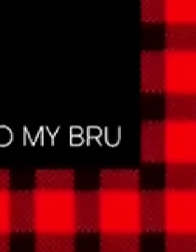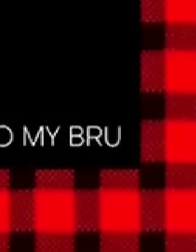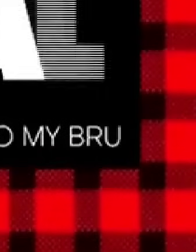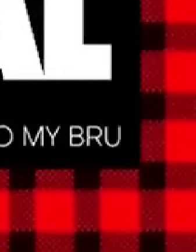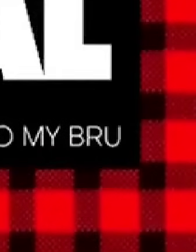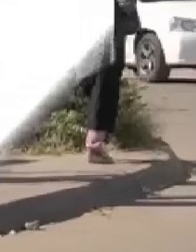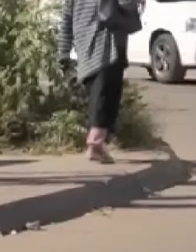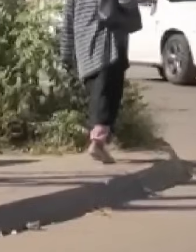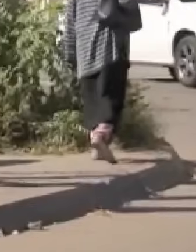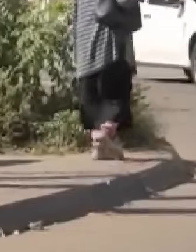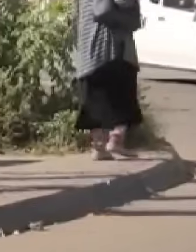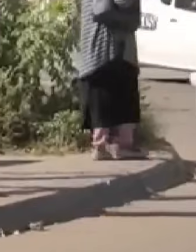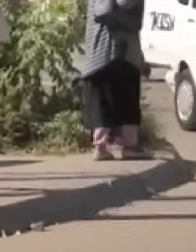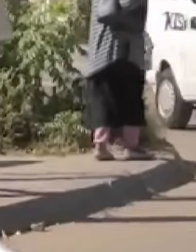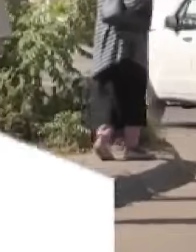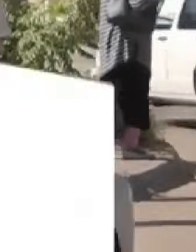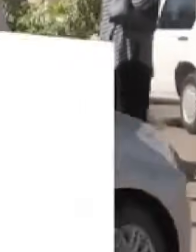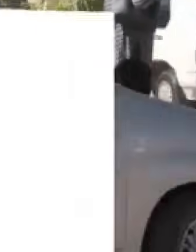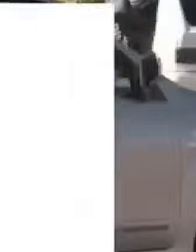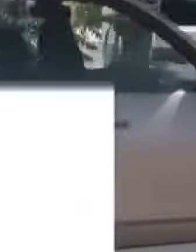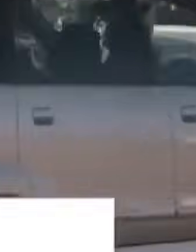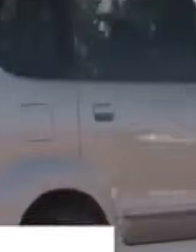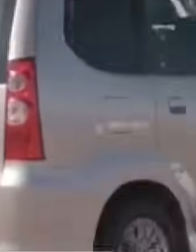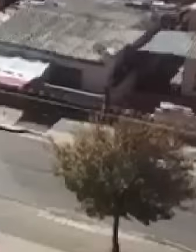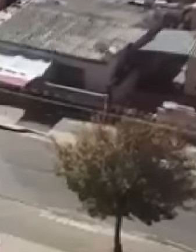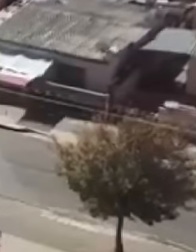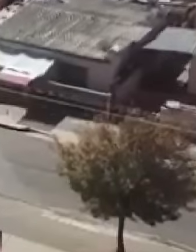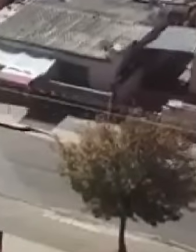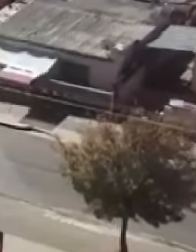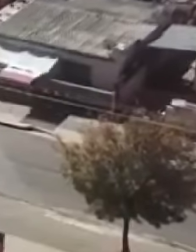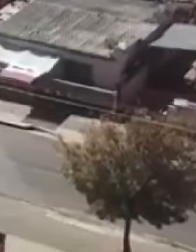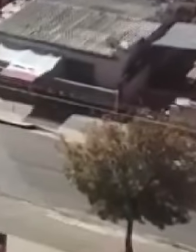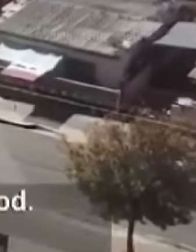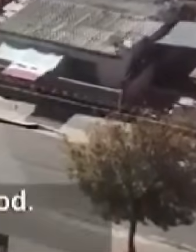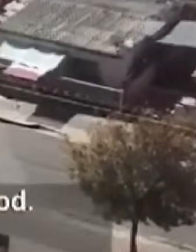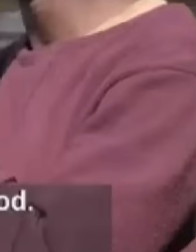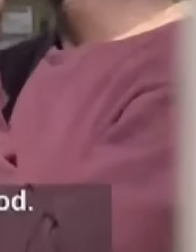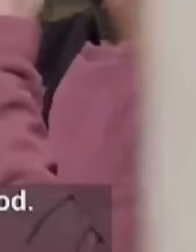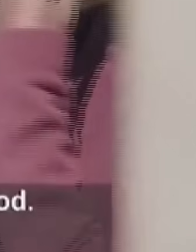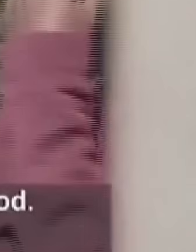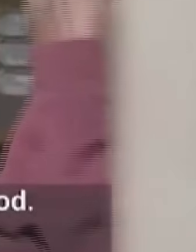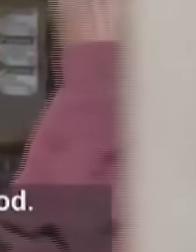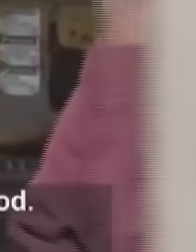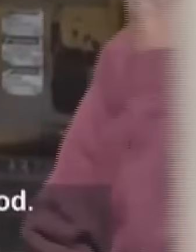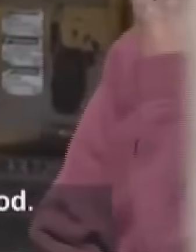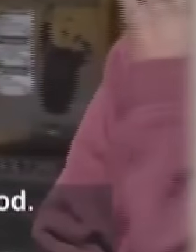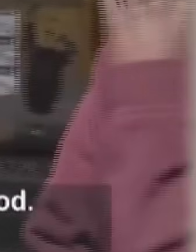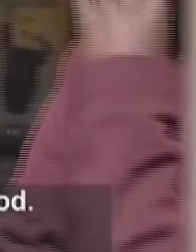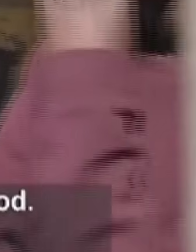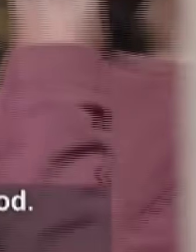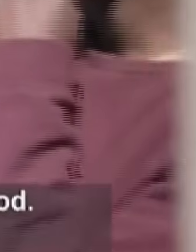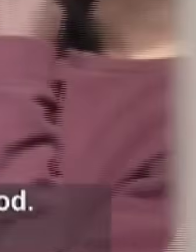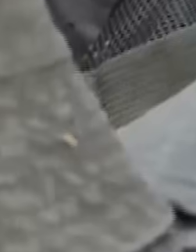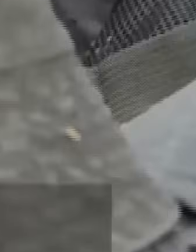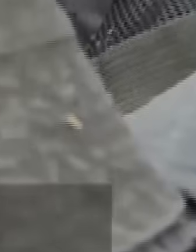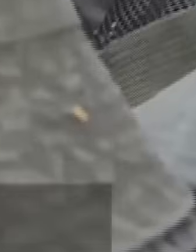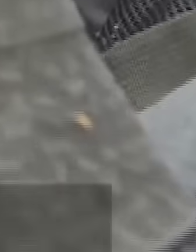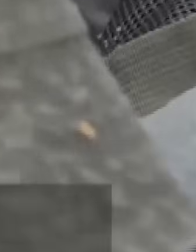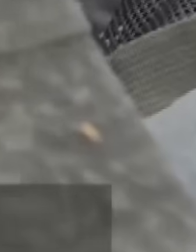Tsotsitaal and Sepitori, two out of South Africa's many non-conventional languages. Oh, so banyaka vele re no krati dilo di